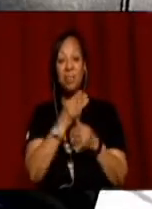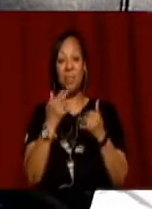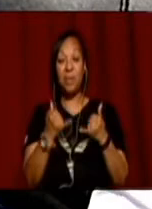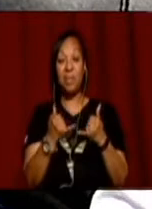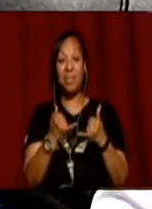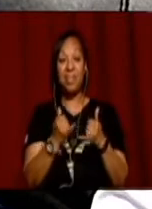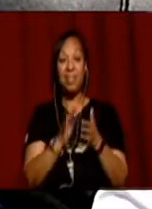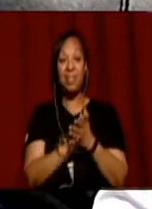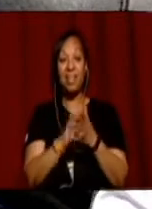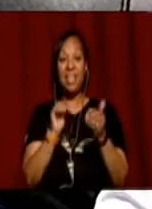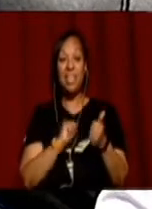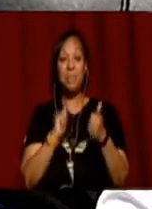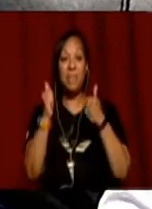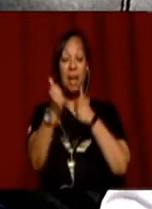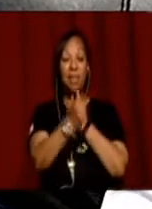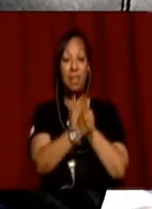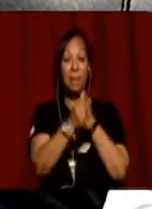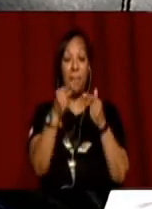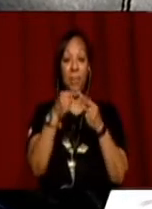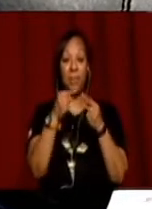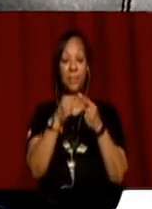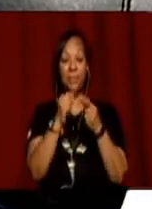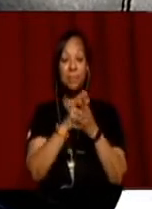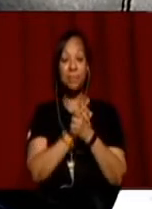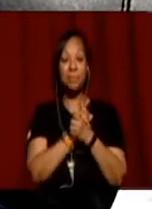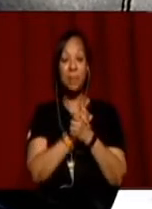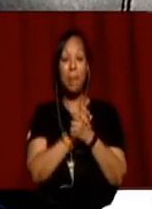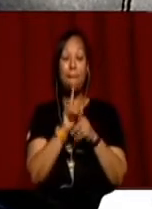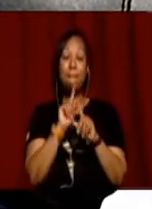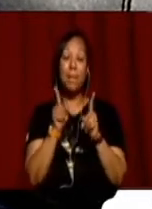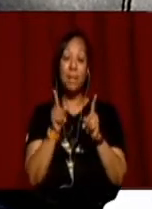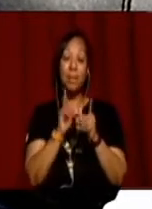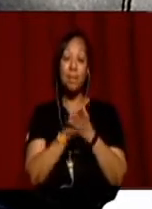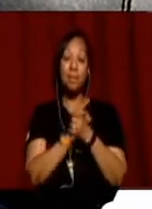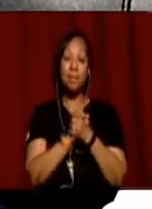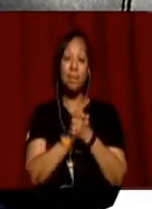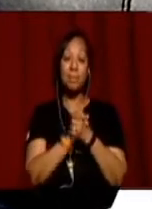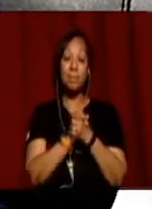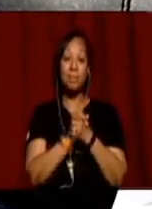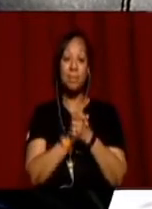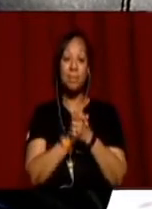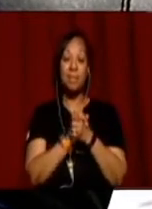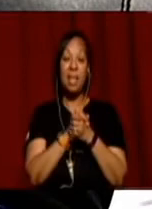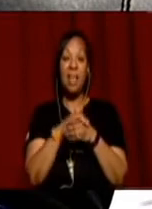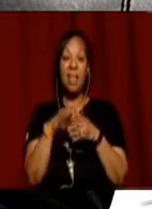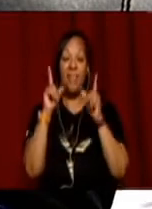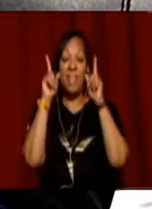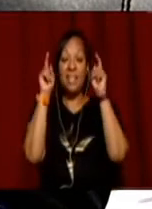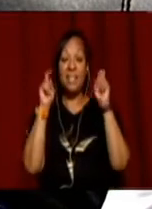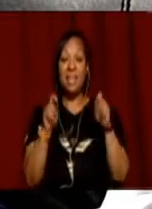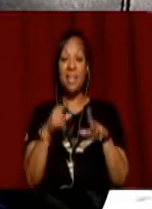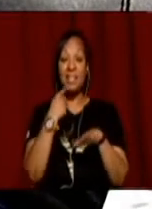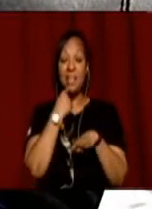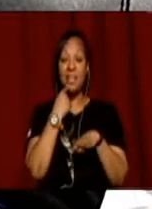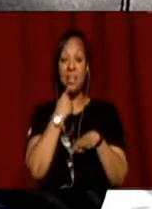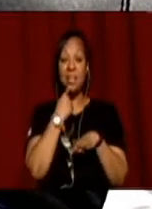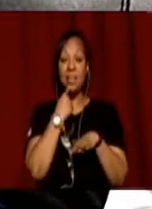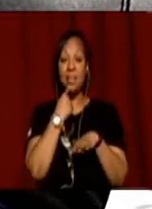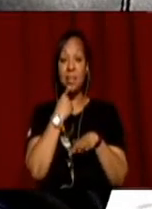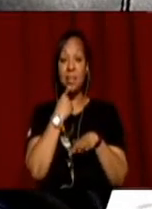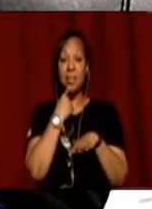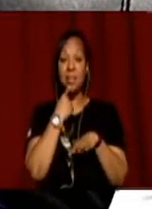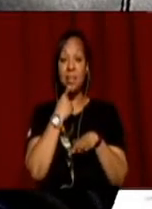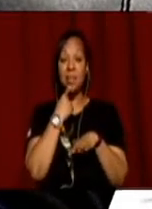He should be beyond that point. Okay, all right. However, so that test that he just took